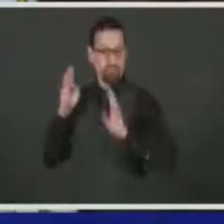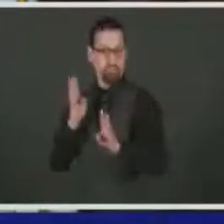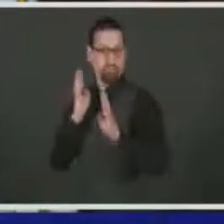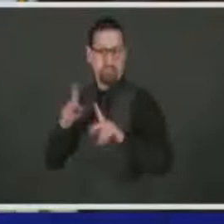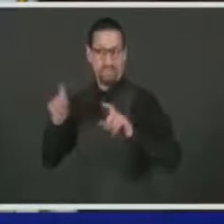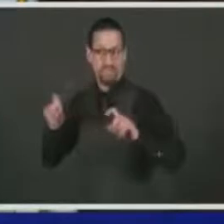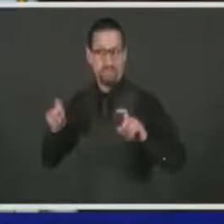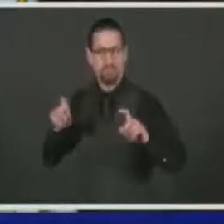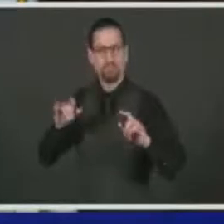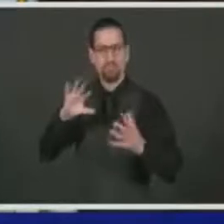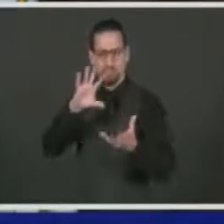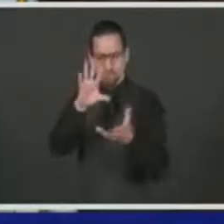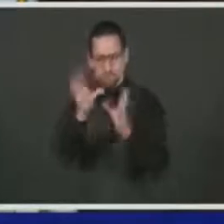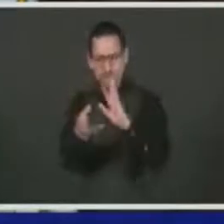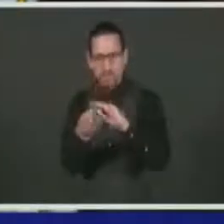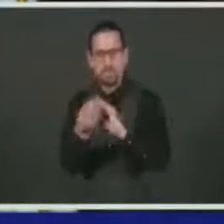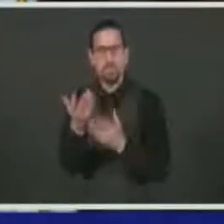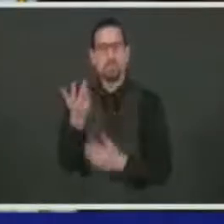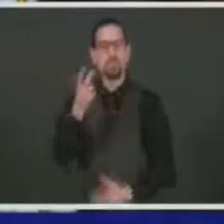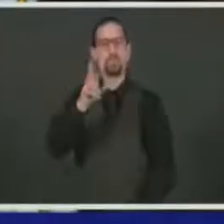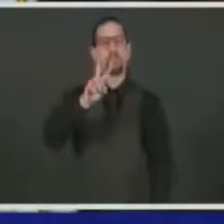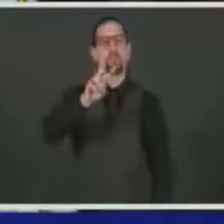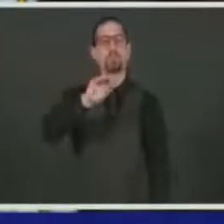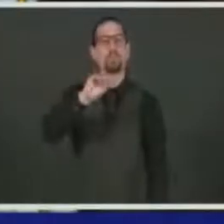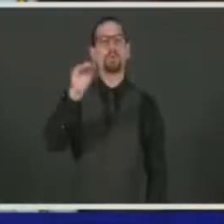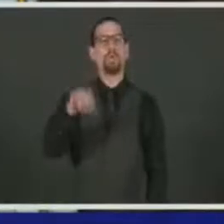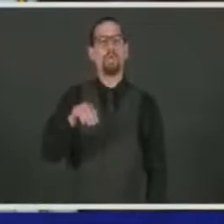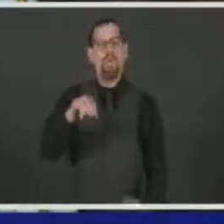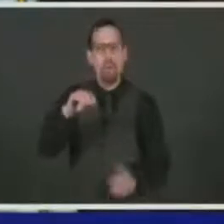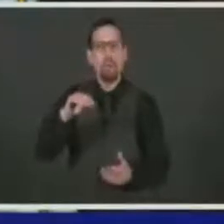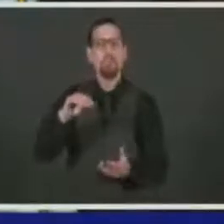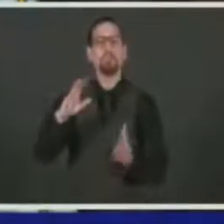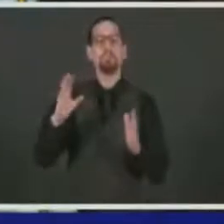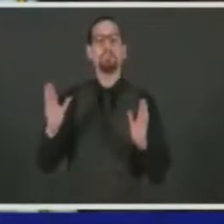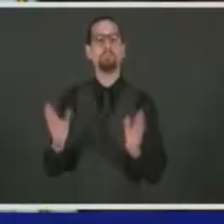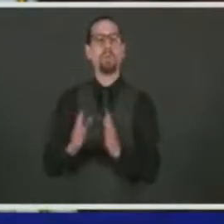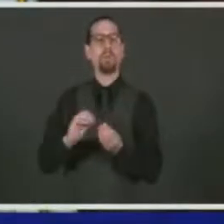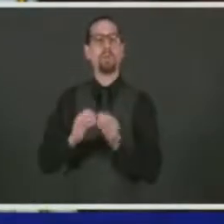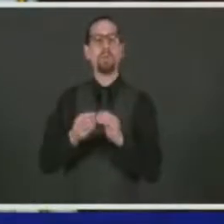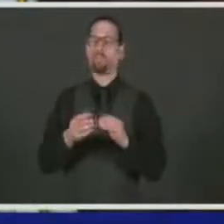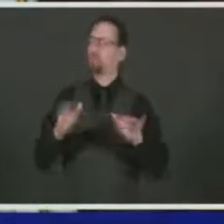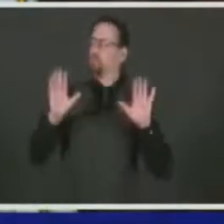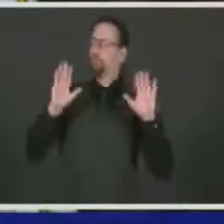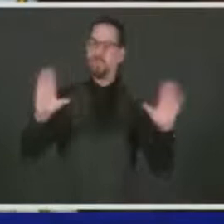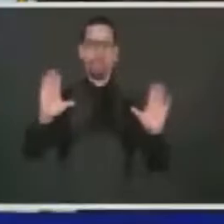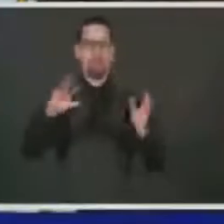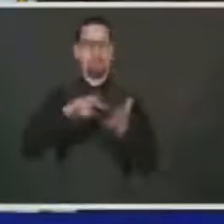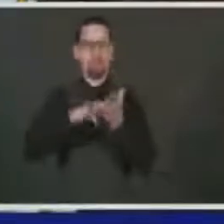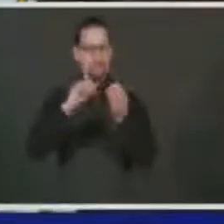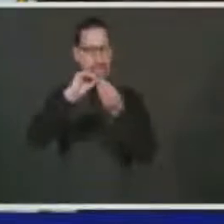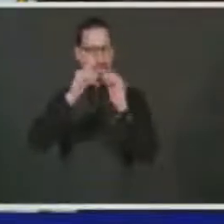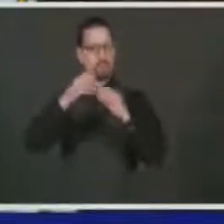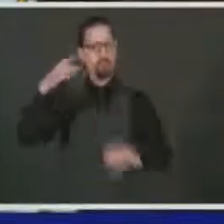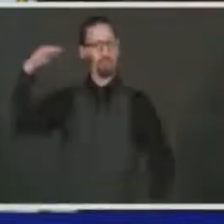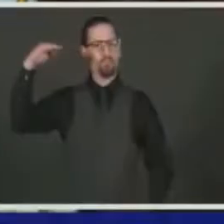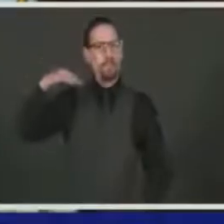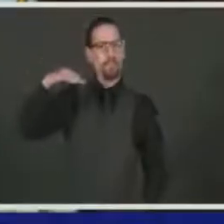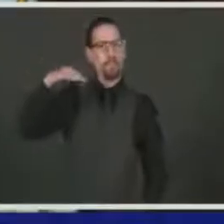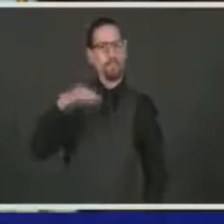2% of the people we're testing are positive. That's fantastic. And we're testing more people than